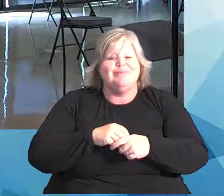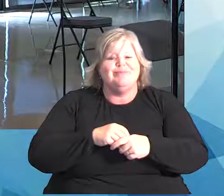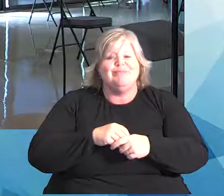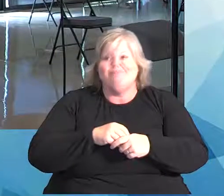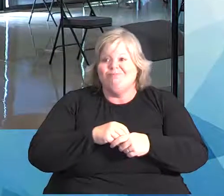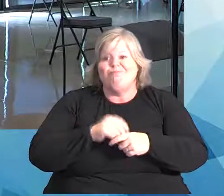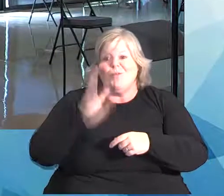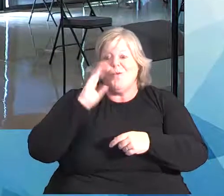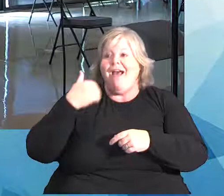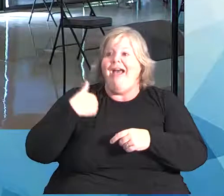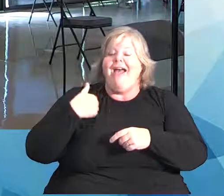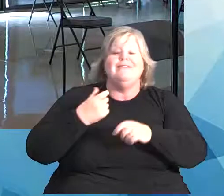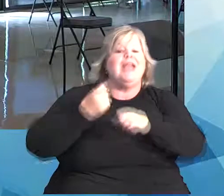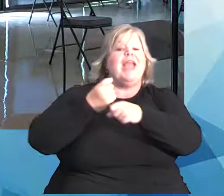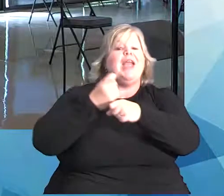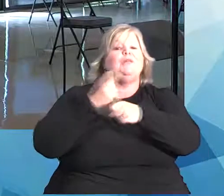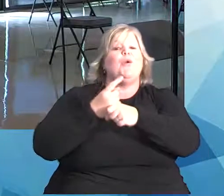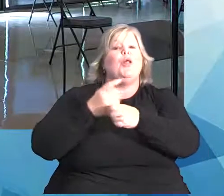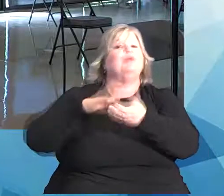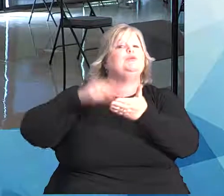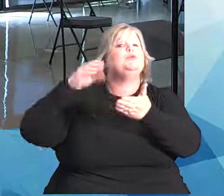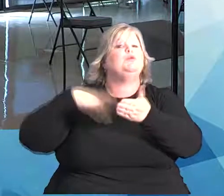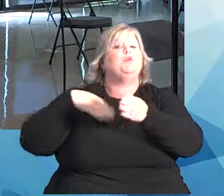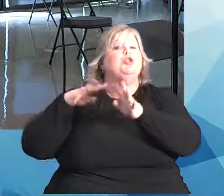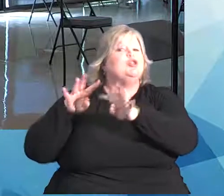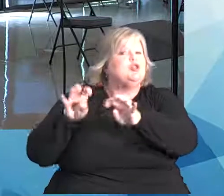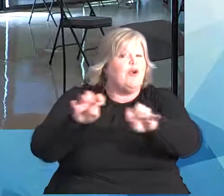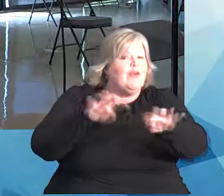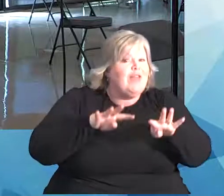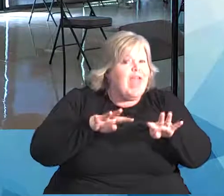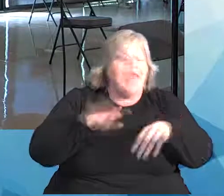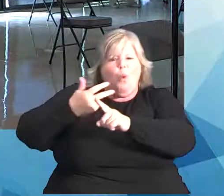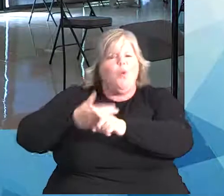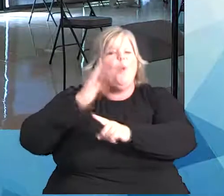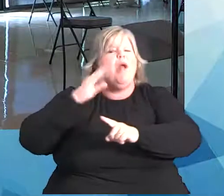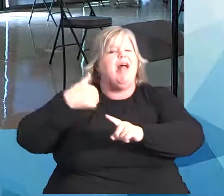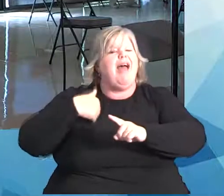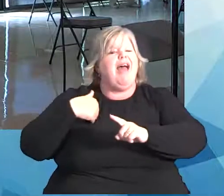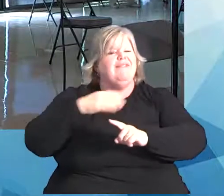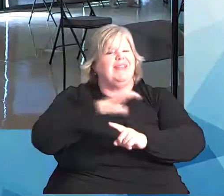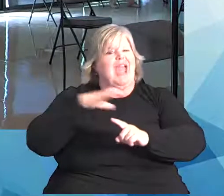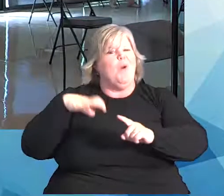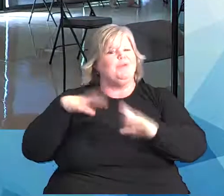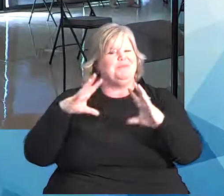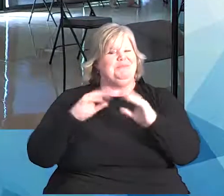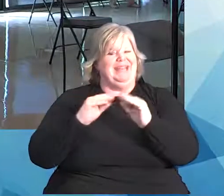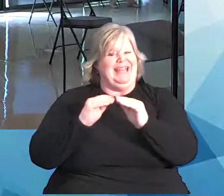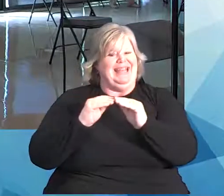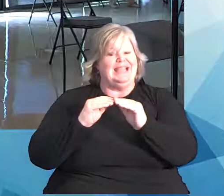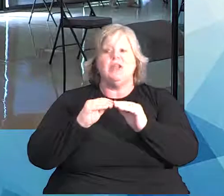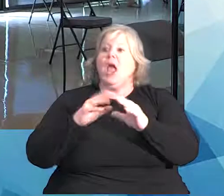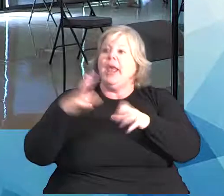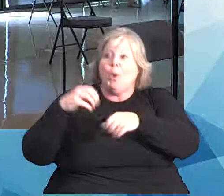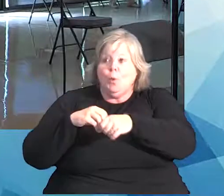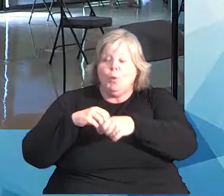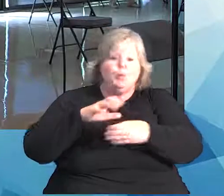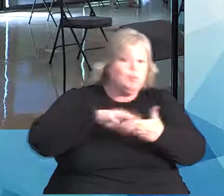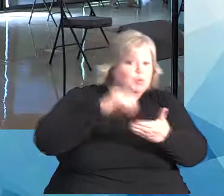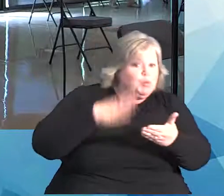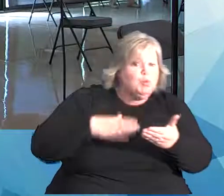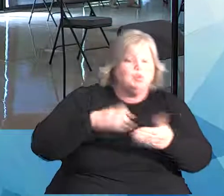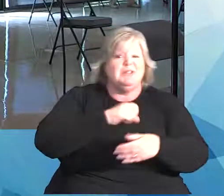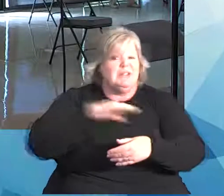we will have an annual student survey as well as probably monthly student survey with staff and students.